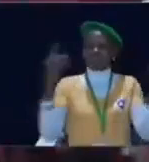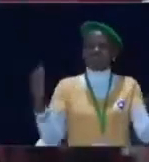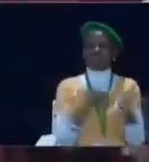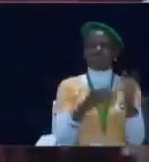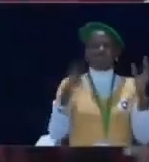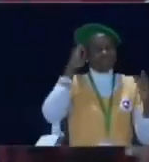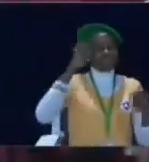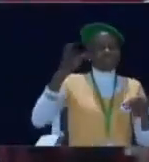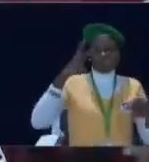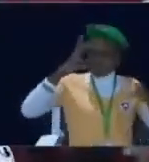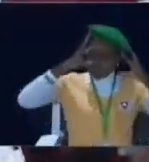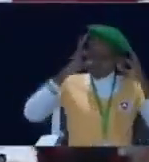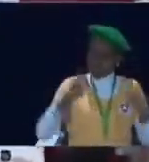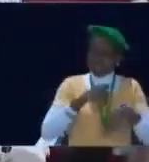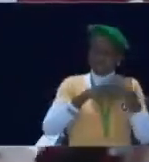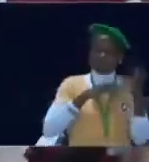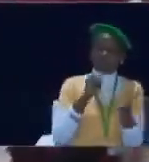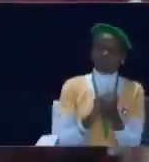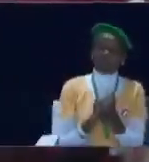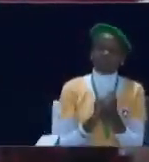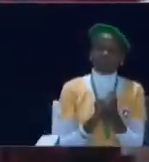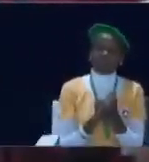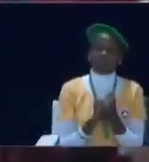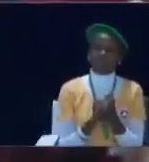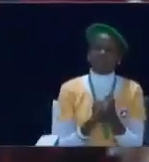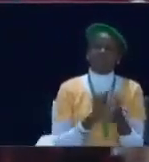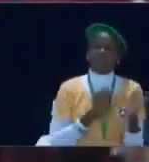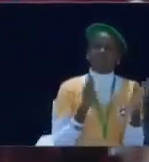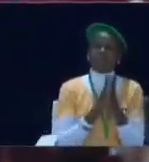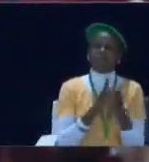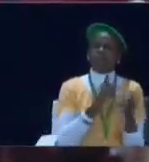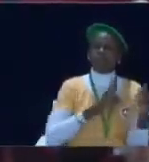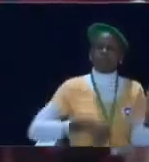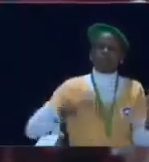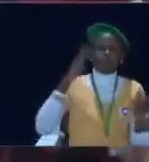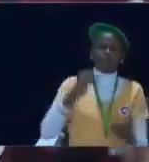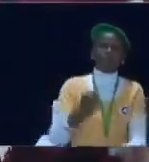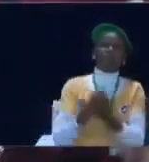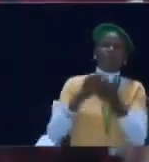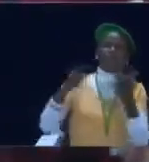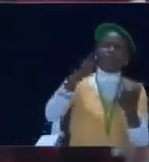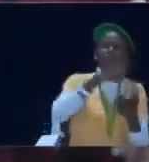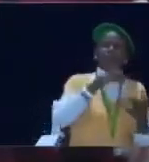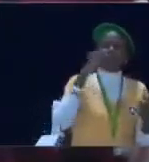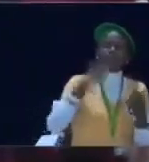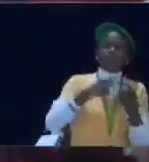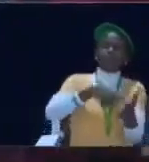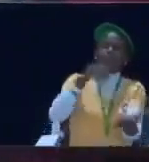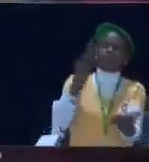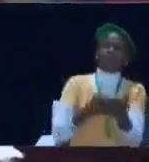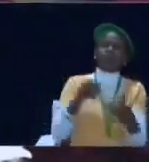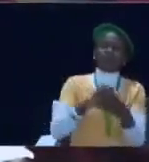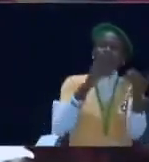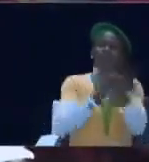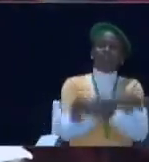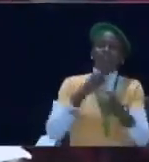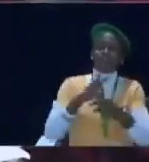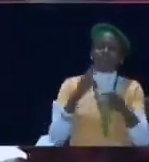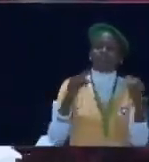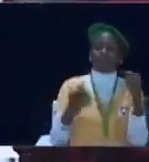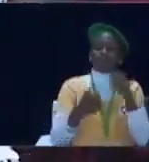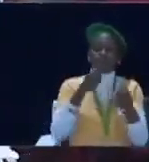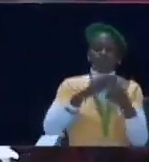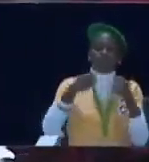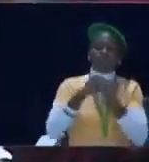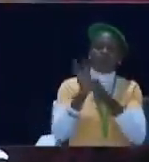was intentional about that. I pray the Lord will help you not to fall in the days of adversity in